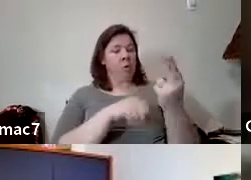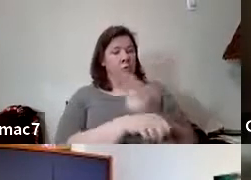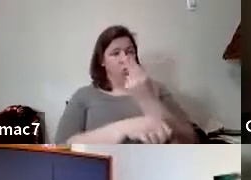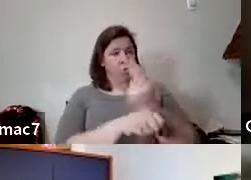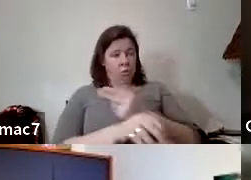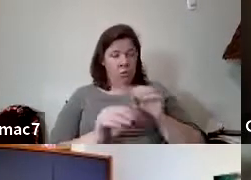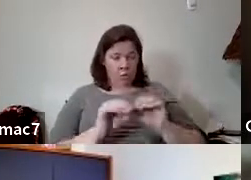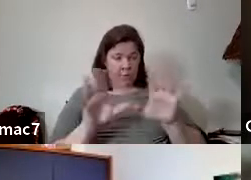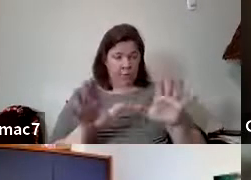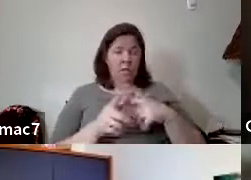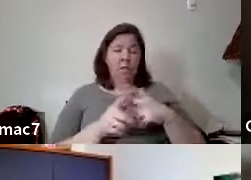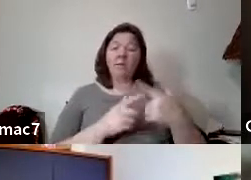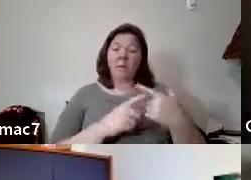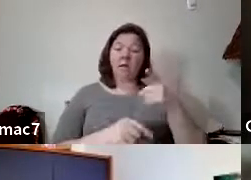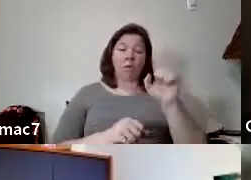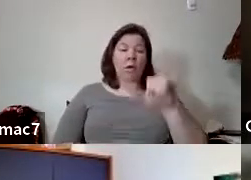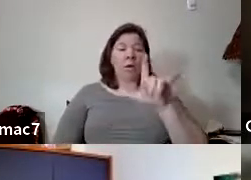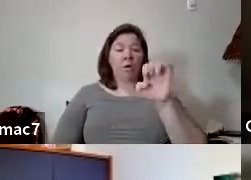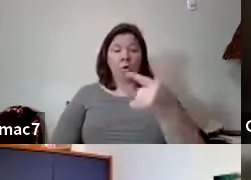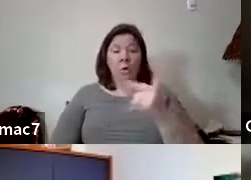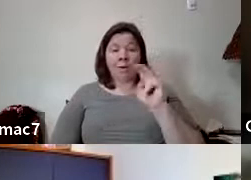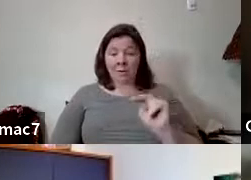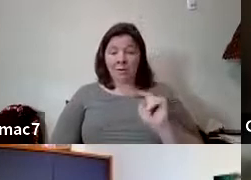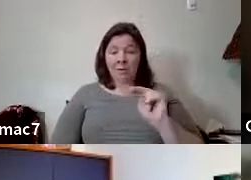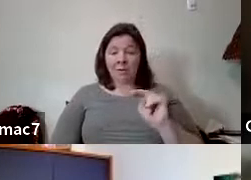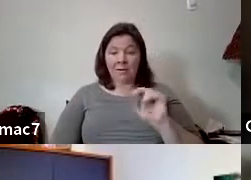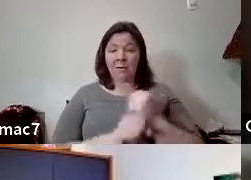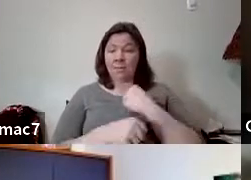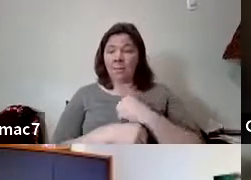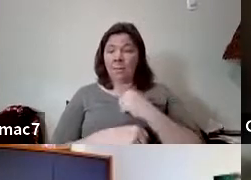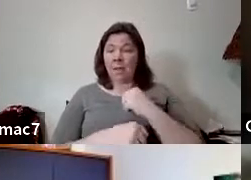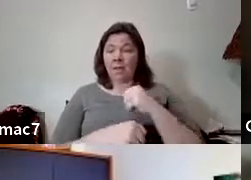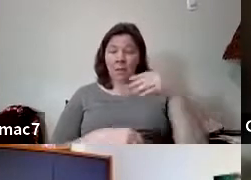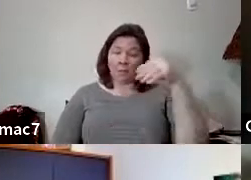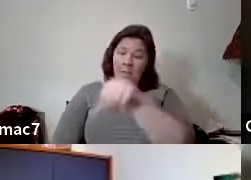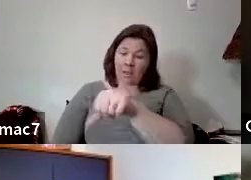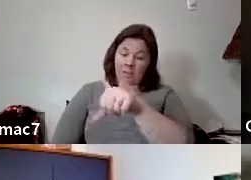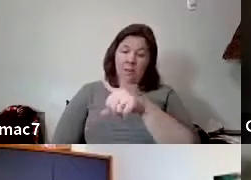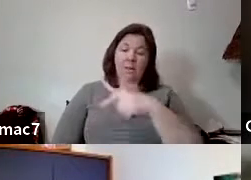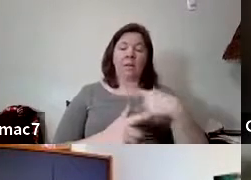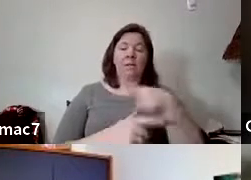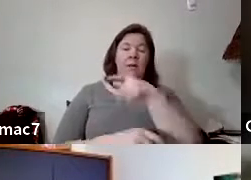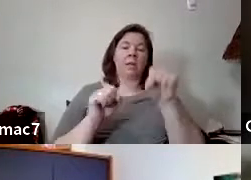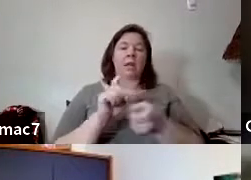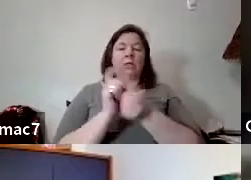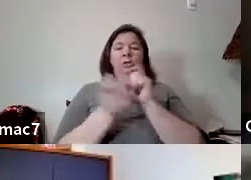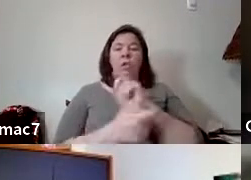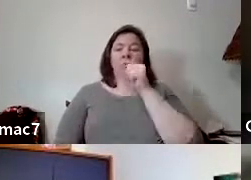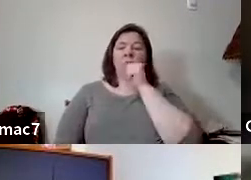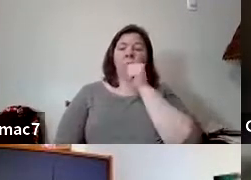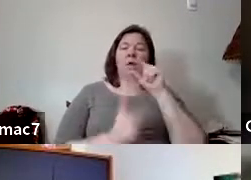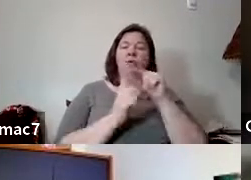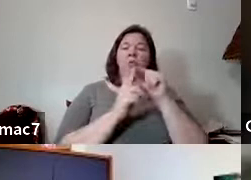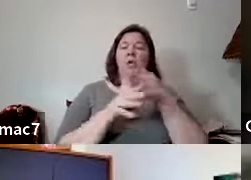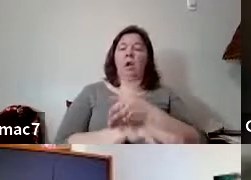obviously, and then you can log into their account to make the payment, and they can then change their password after